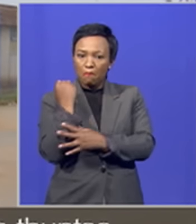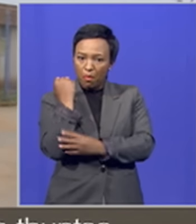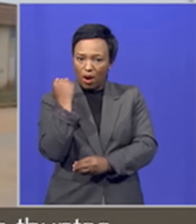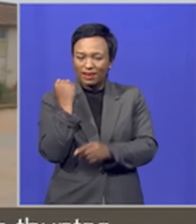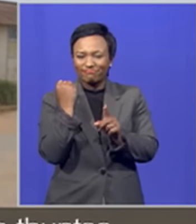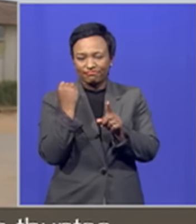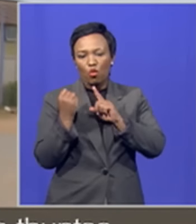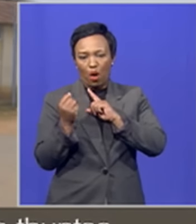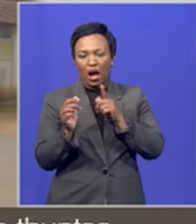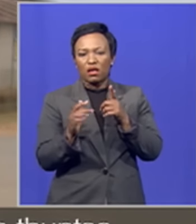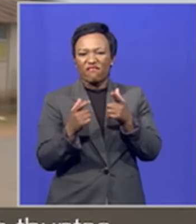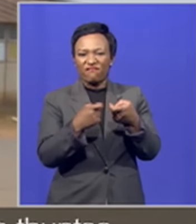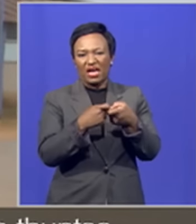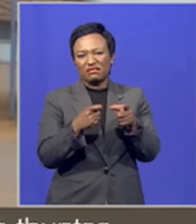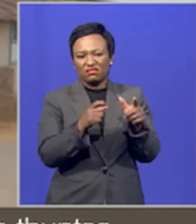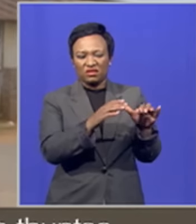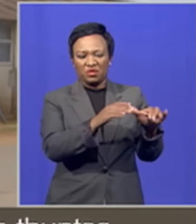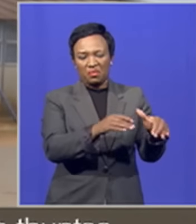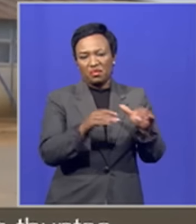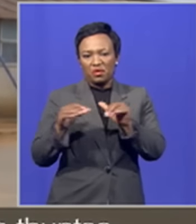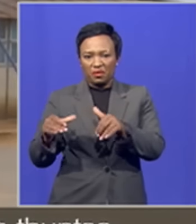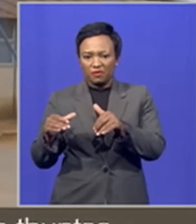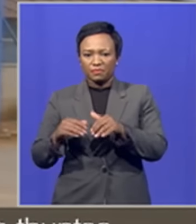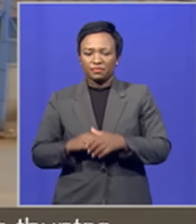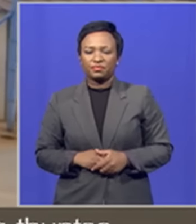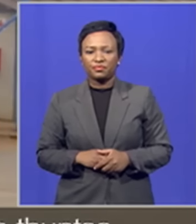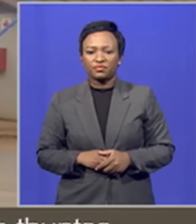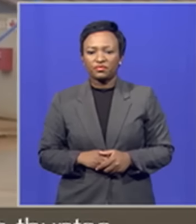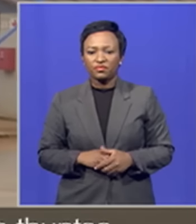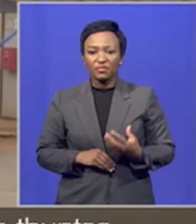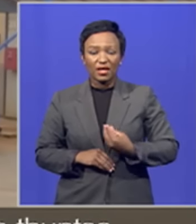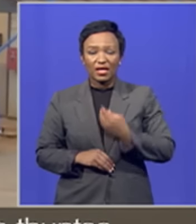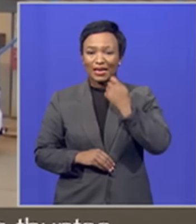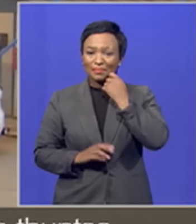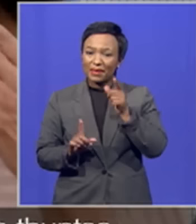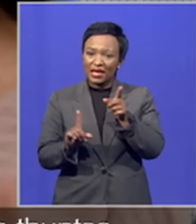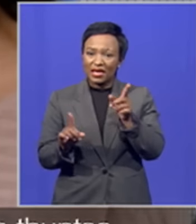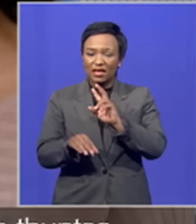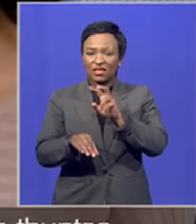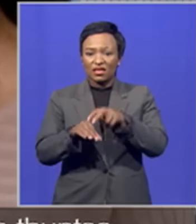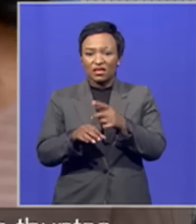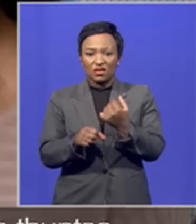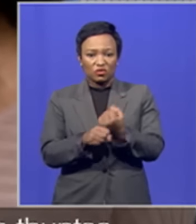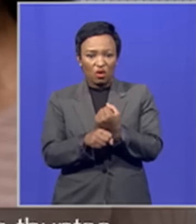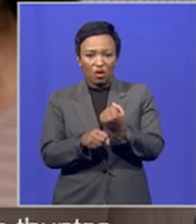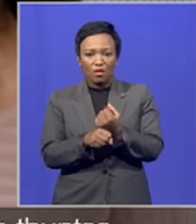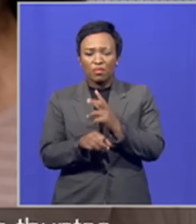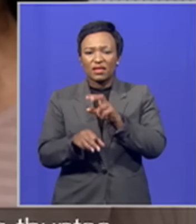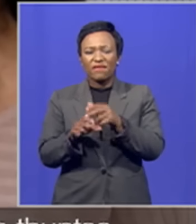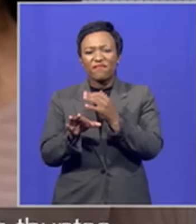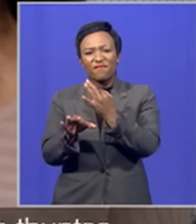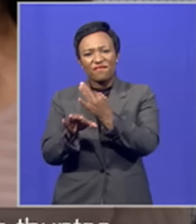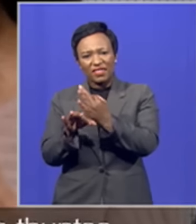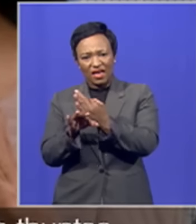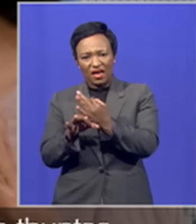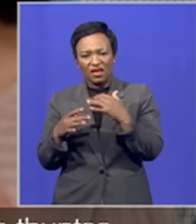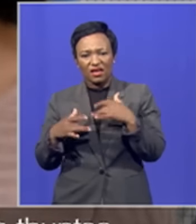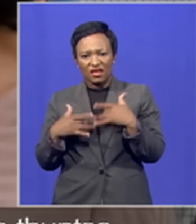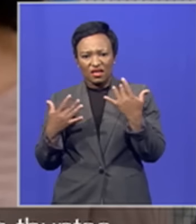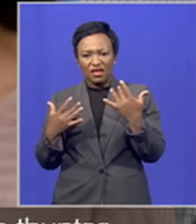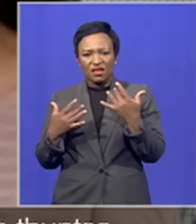Our young men really, they need jobs. They need fathers in their lives, not physical fathers. They